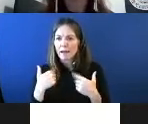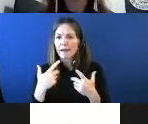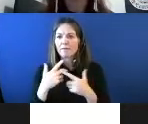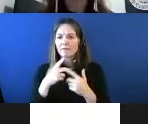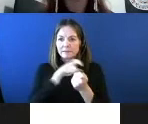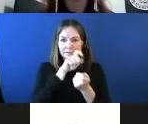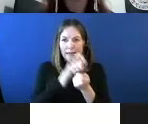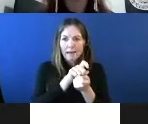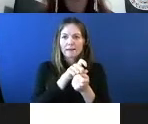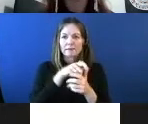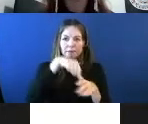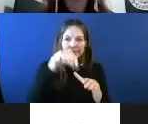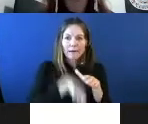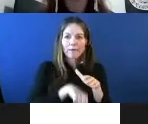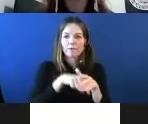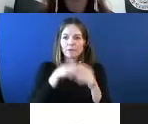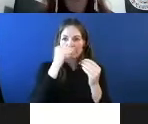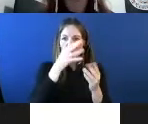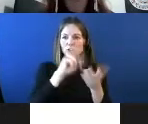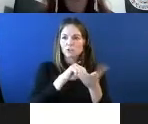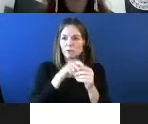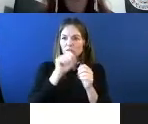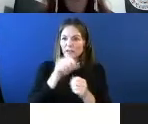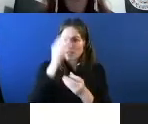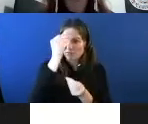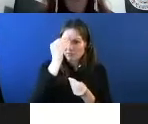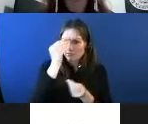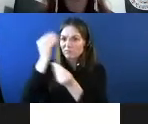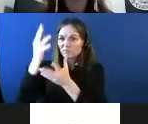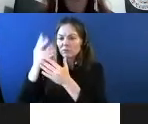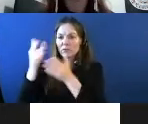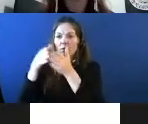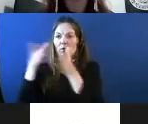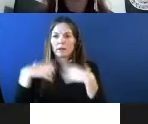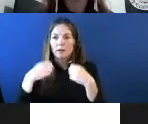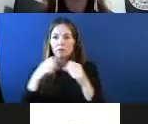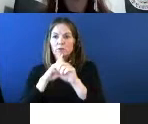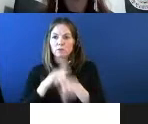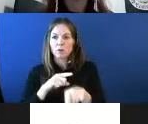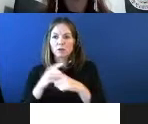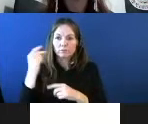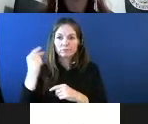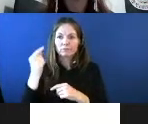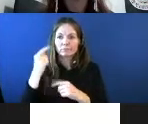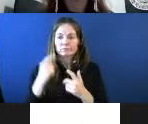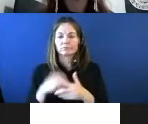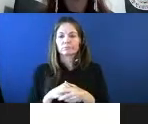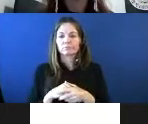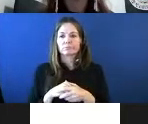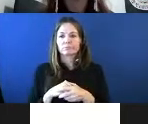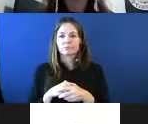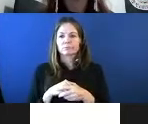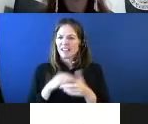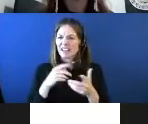that informs public health response in a timely manner, but also overarching rigorous data